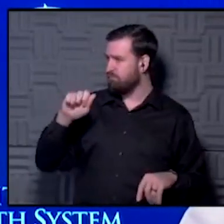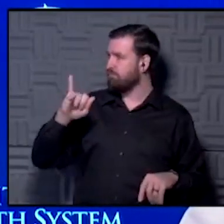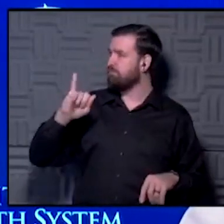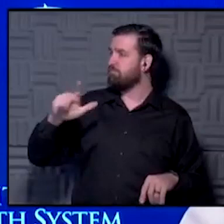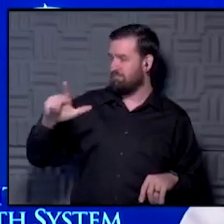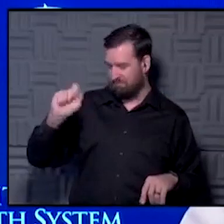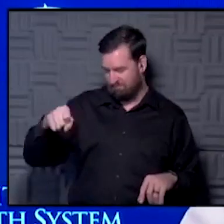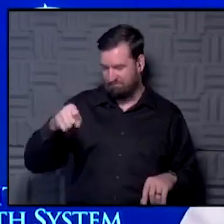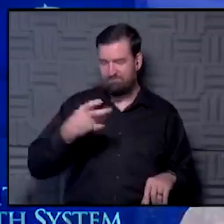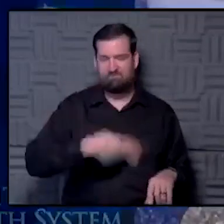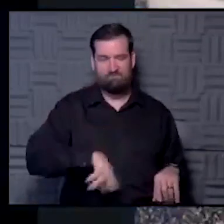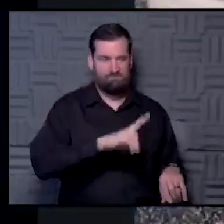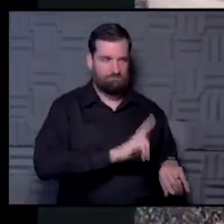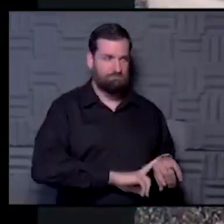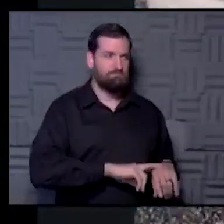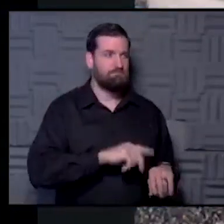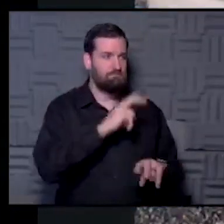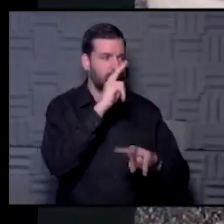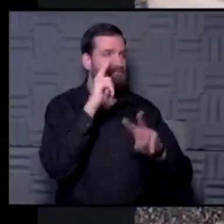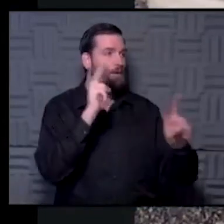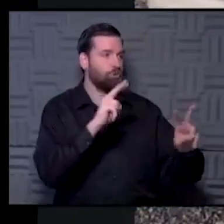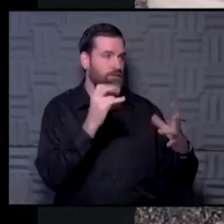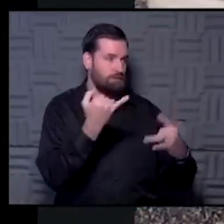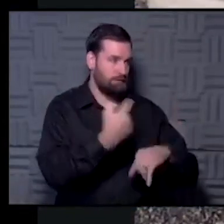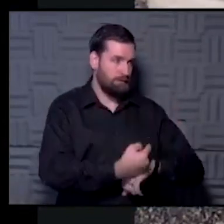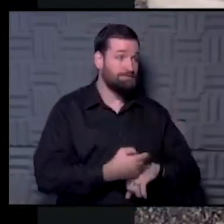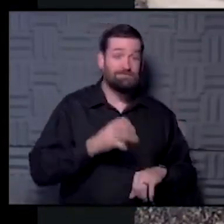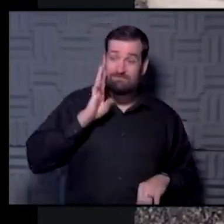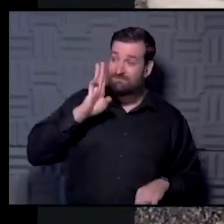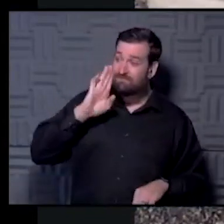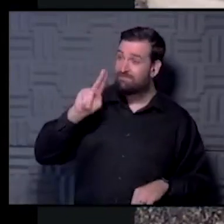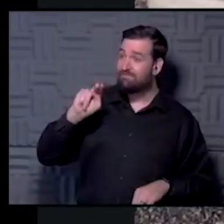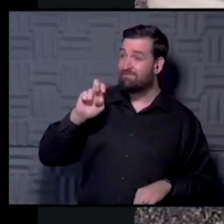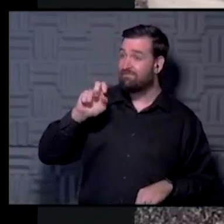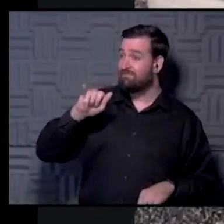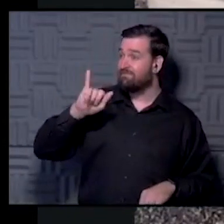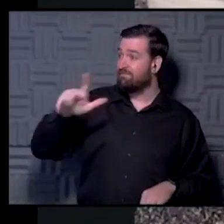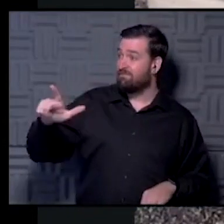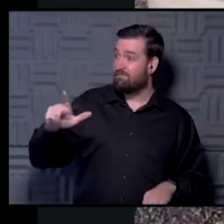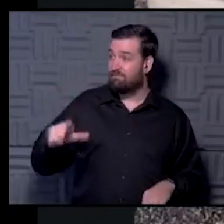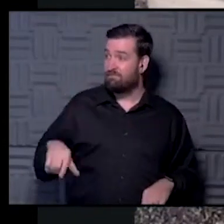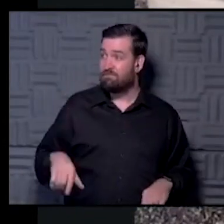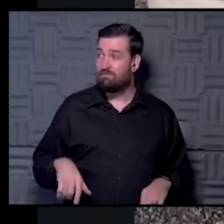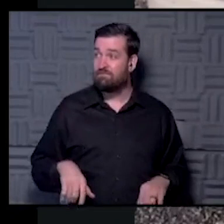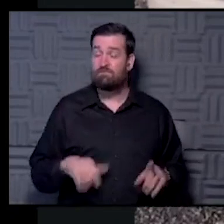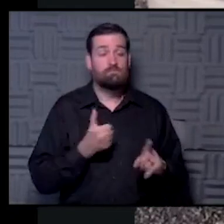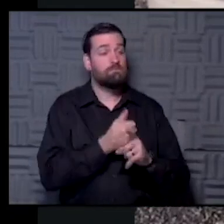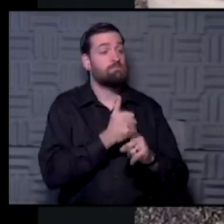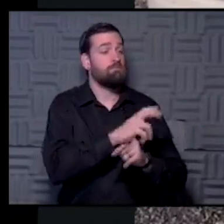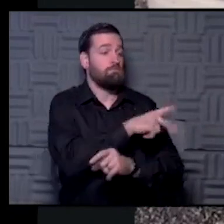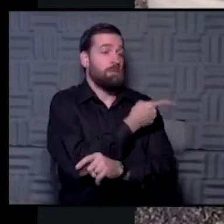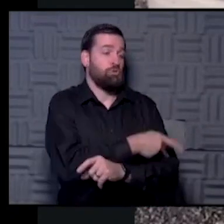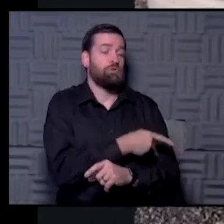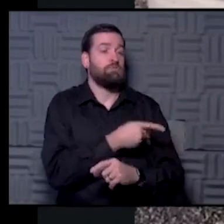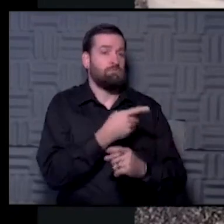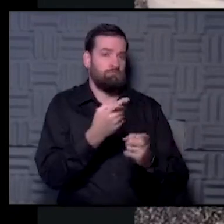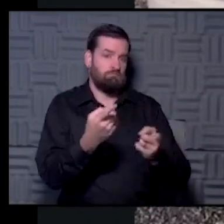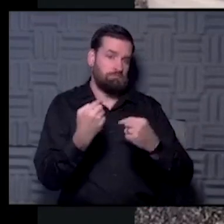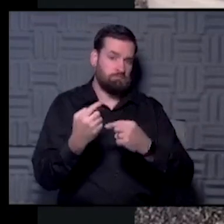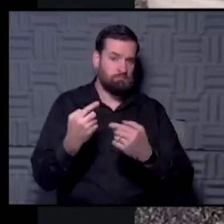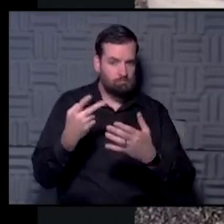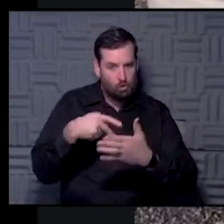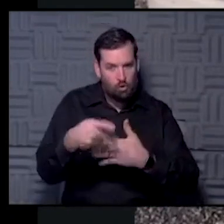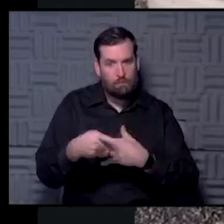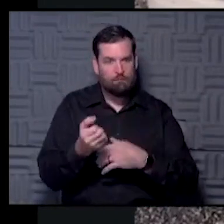Anil. Of course, Anil he's watching Gallmarker. today, and he Hi, had Anil. a question. Hi. He Neil said, Gallmarker was a patient, and he's been on our program a couple of times